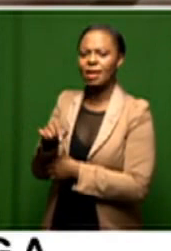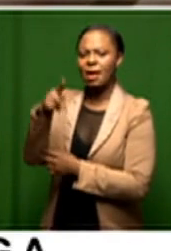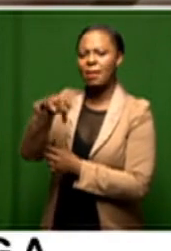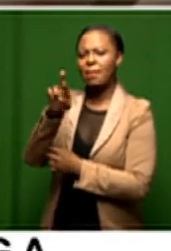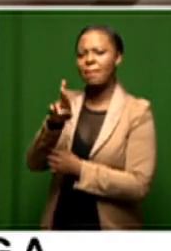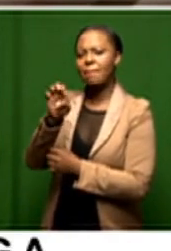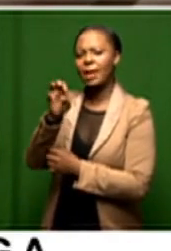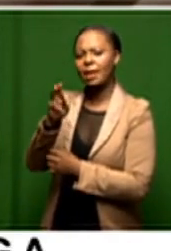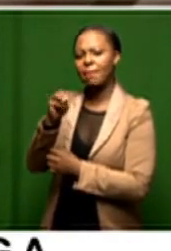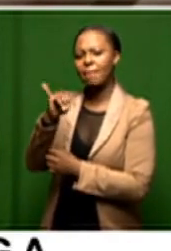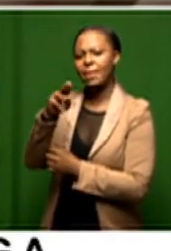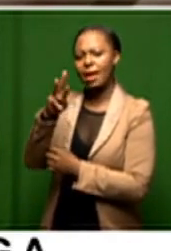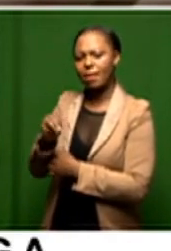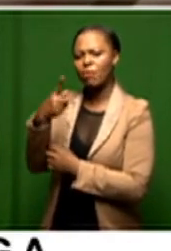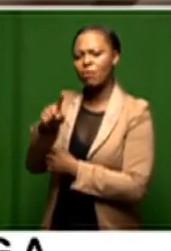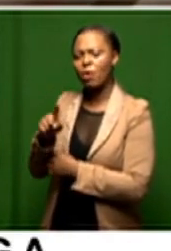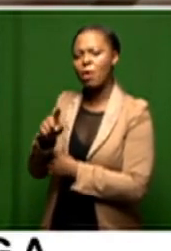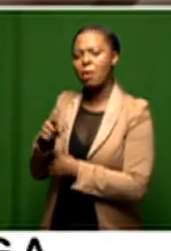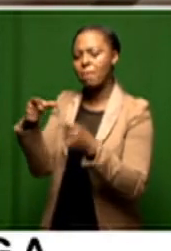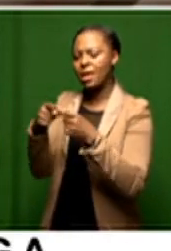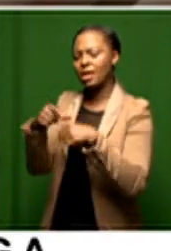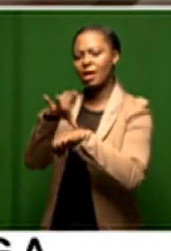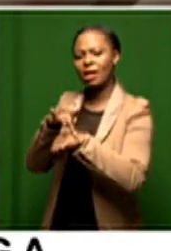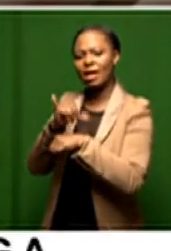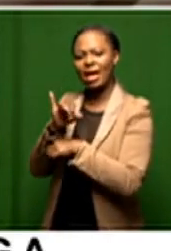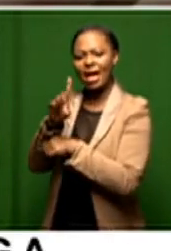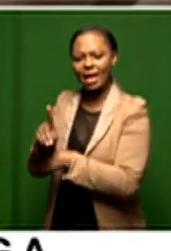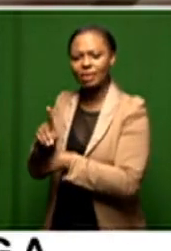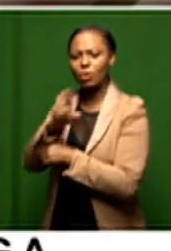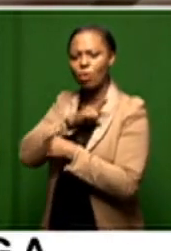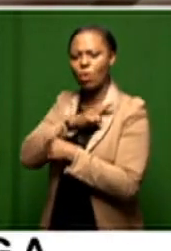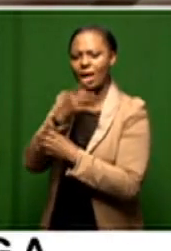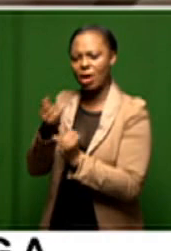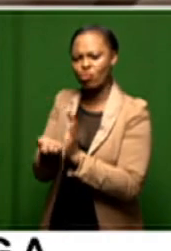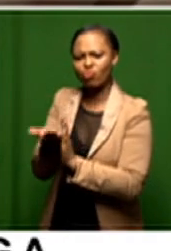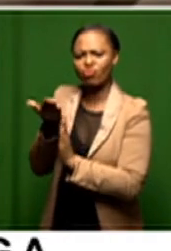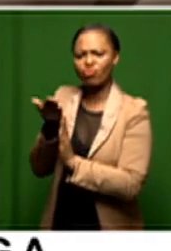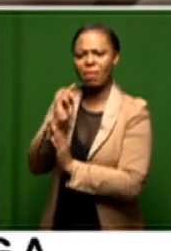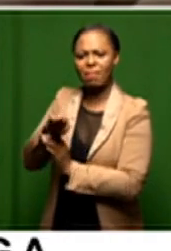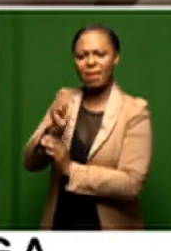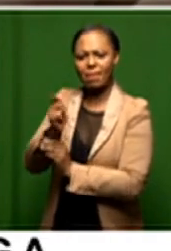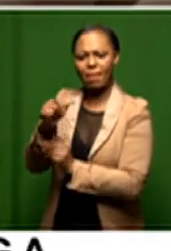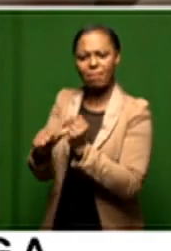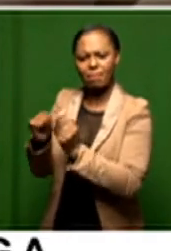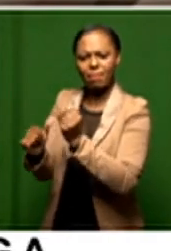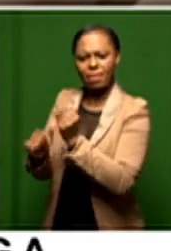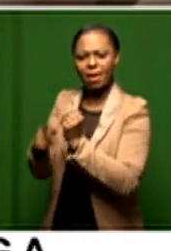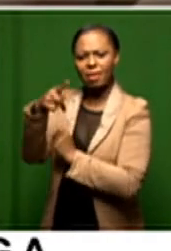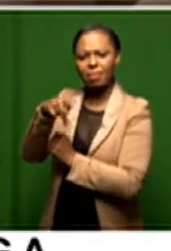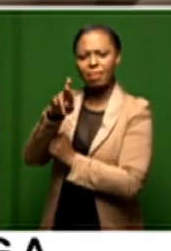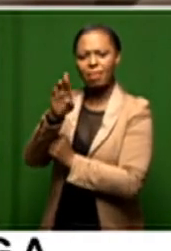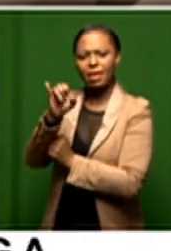aid subscribers? Are we likely to see increases in premiums? Well,